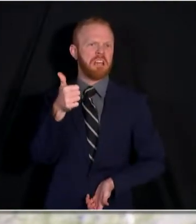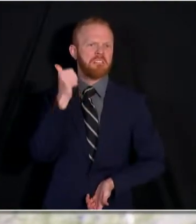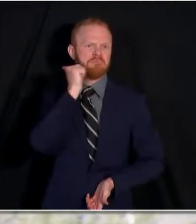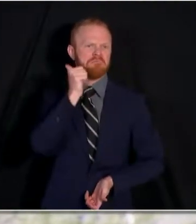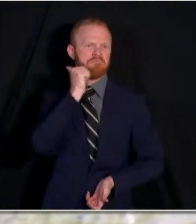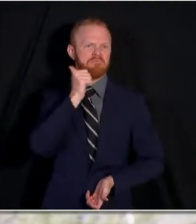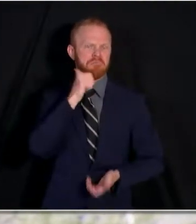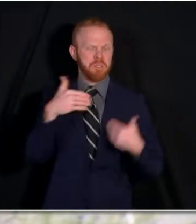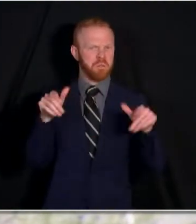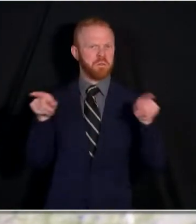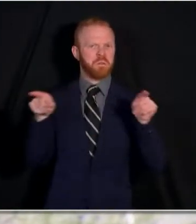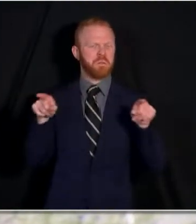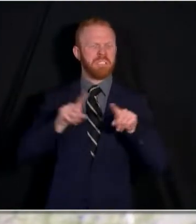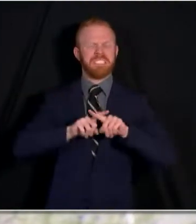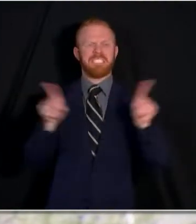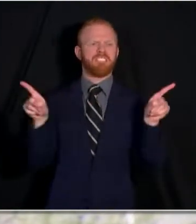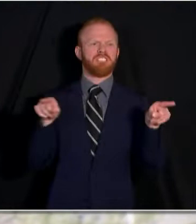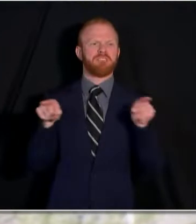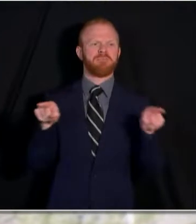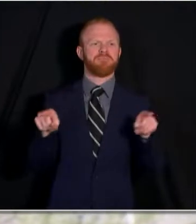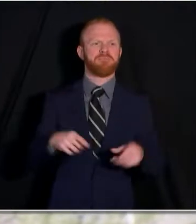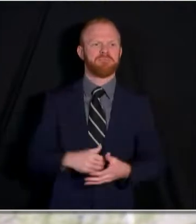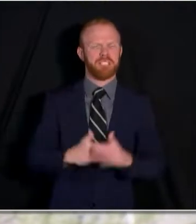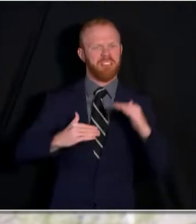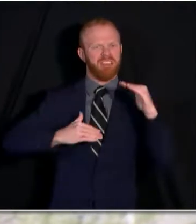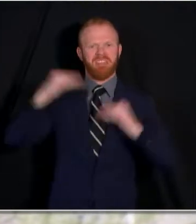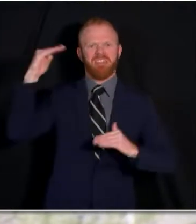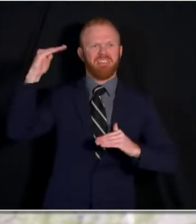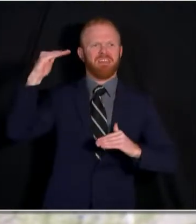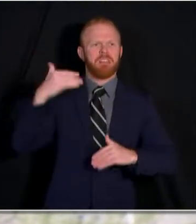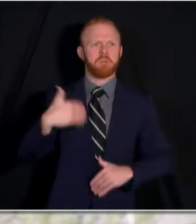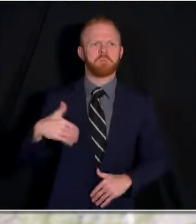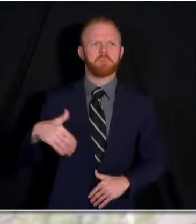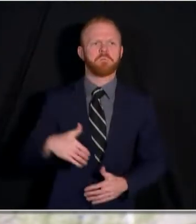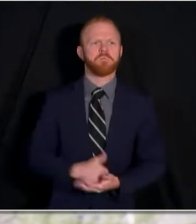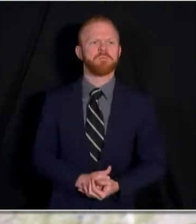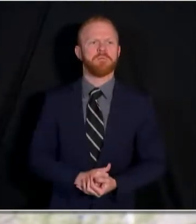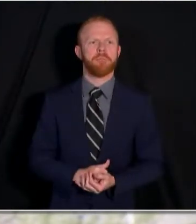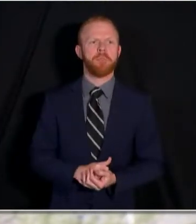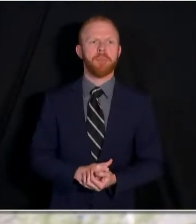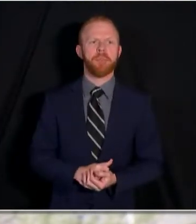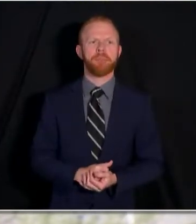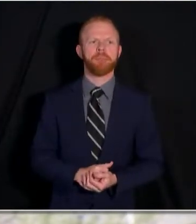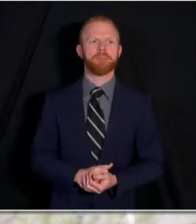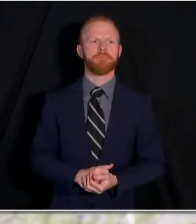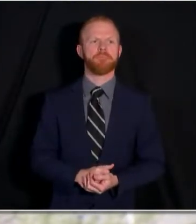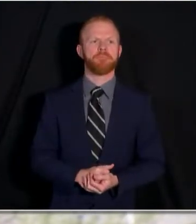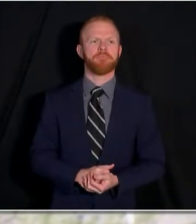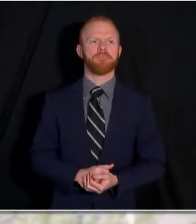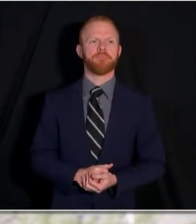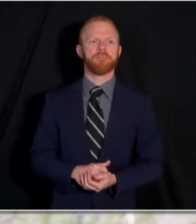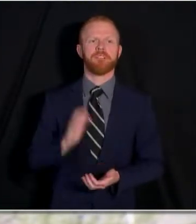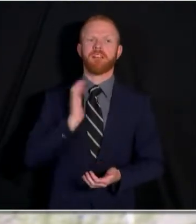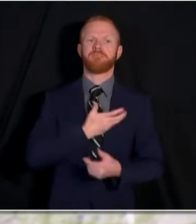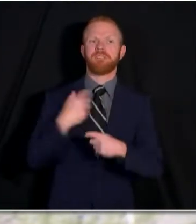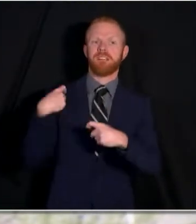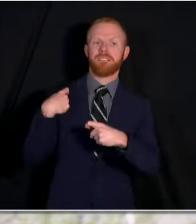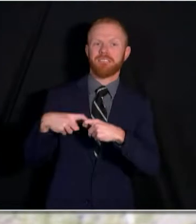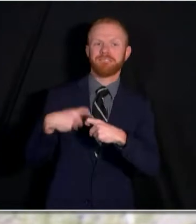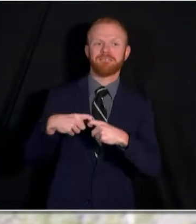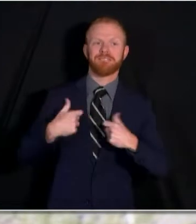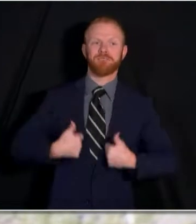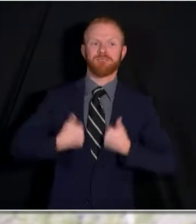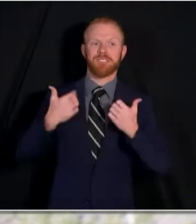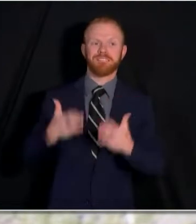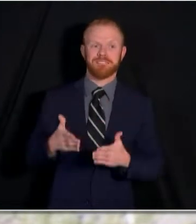100,000 residents. Around the same time, our Latinx residents were dying at 8 times the rate they once did,